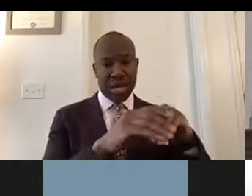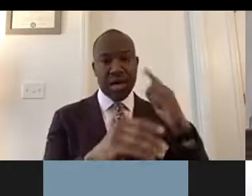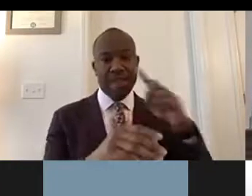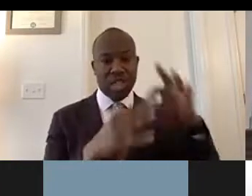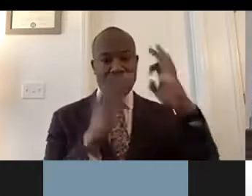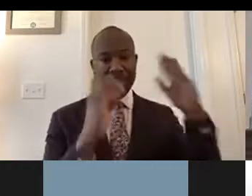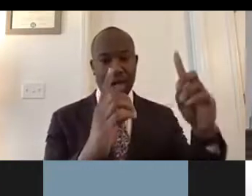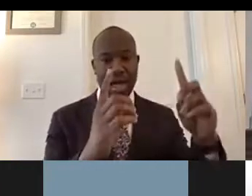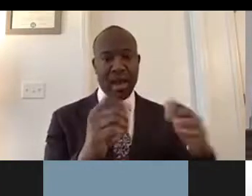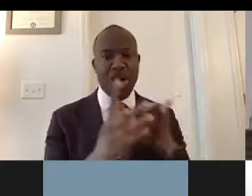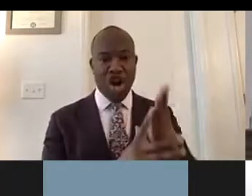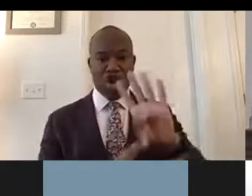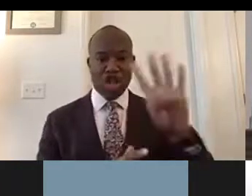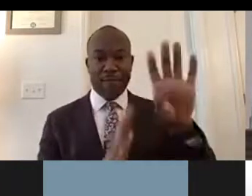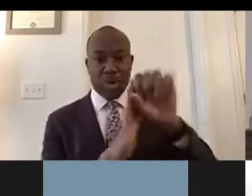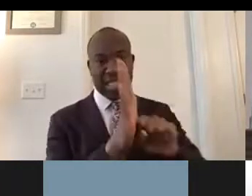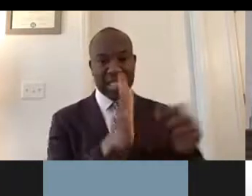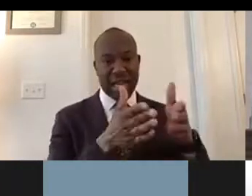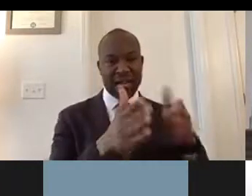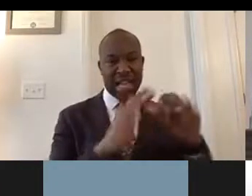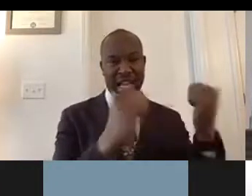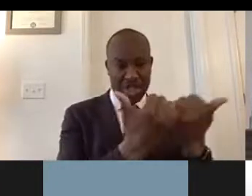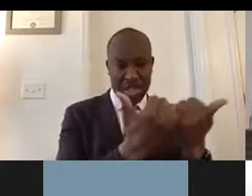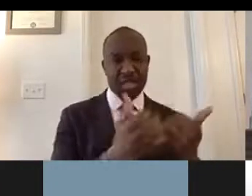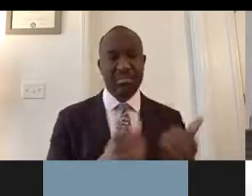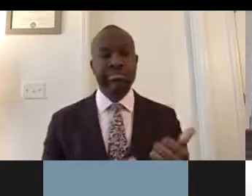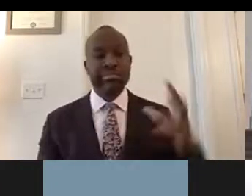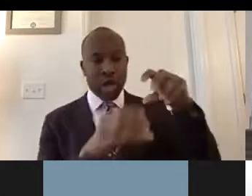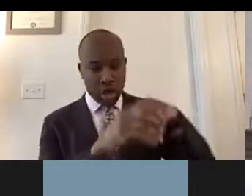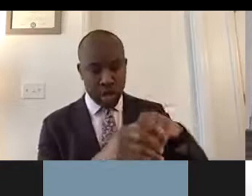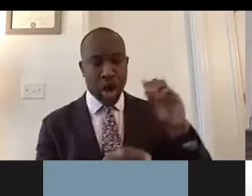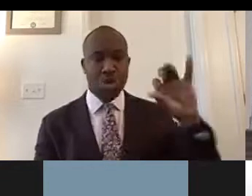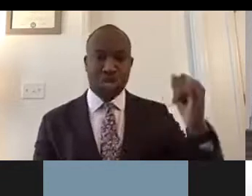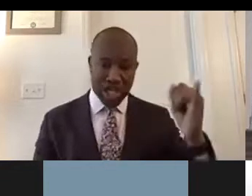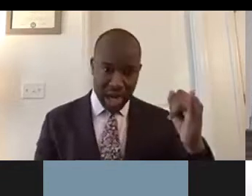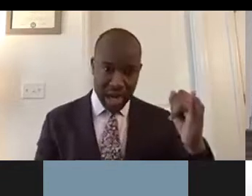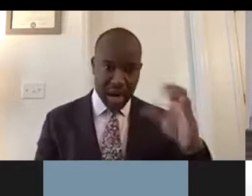15 facilities for special education that we push in,